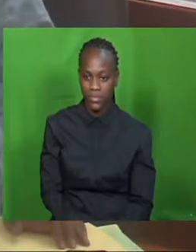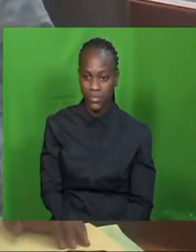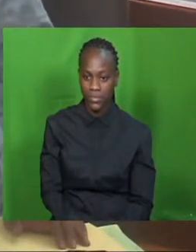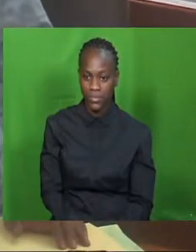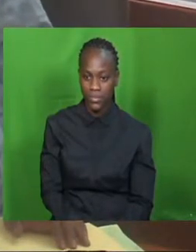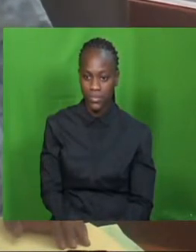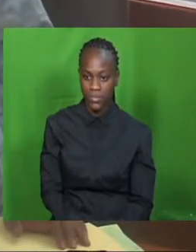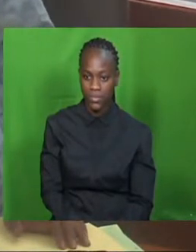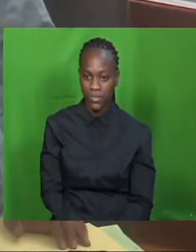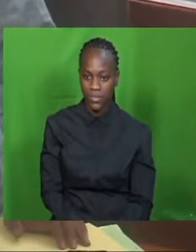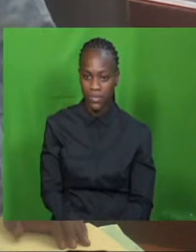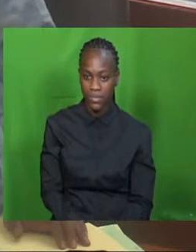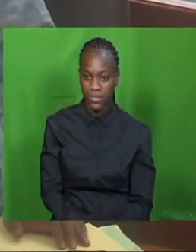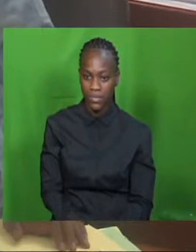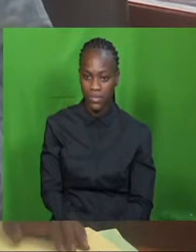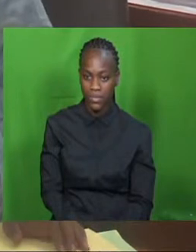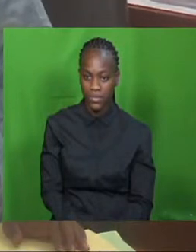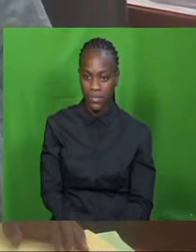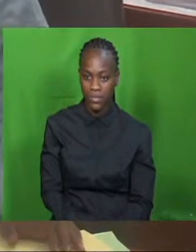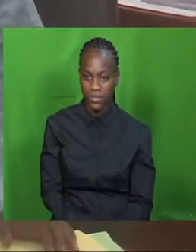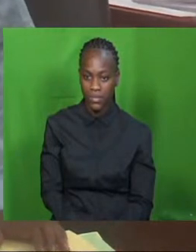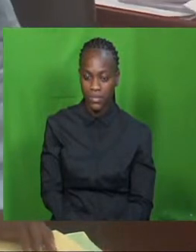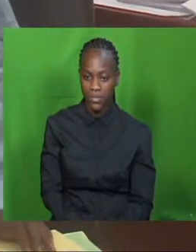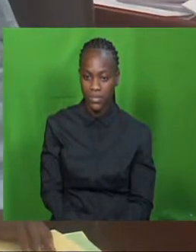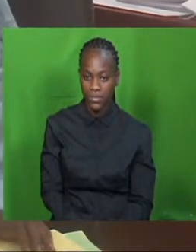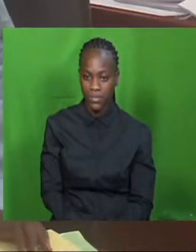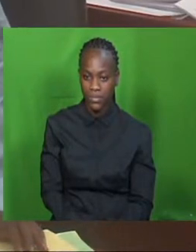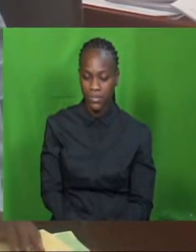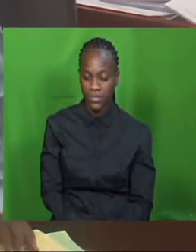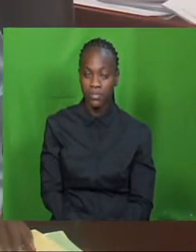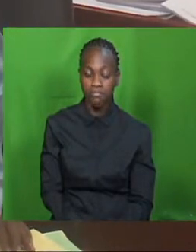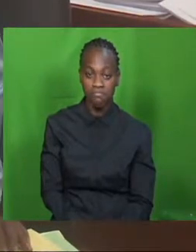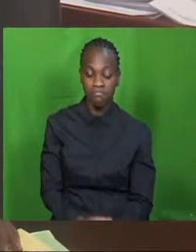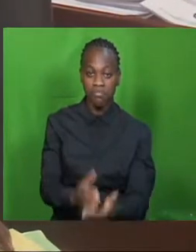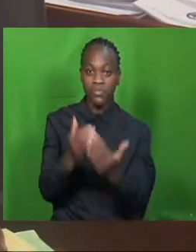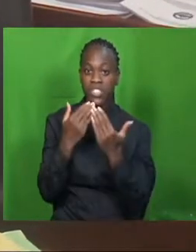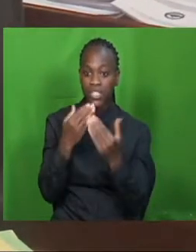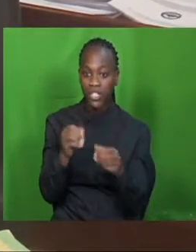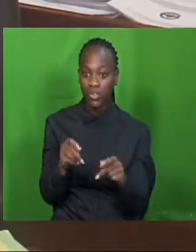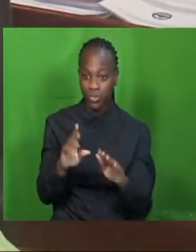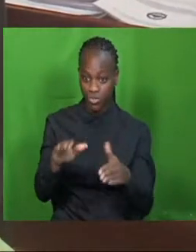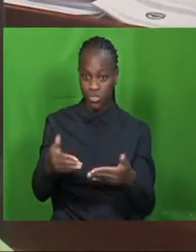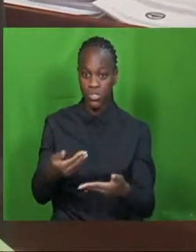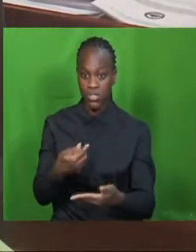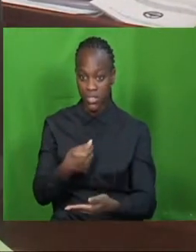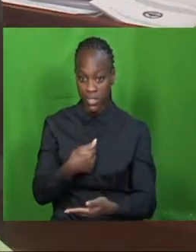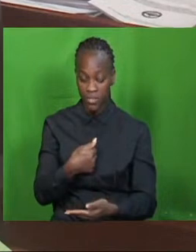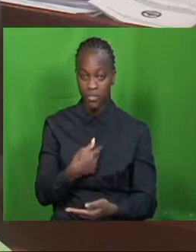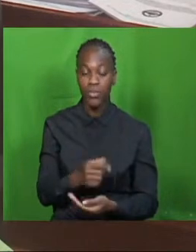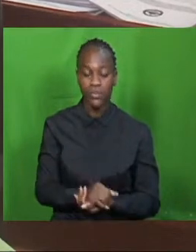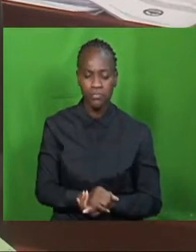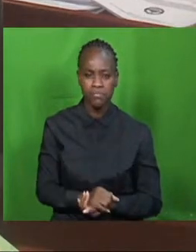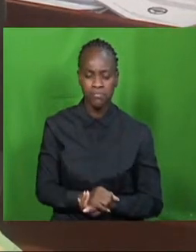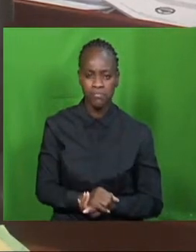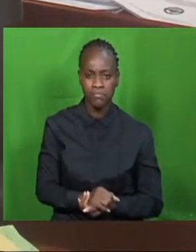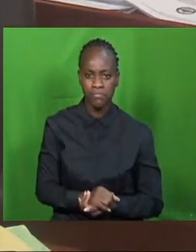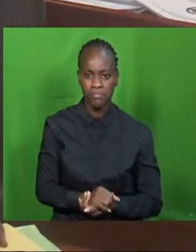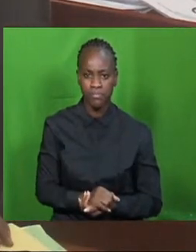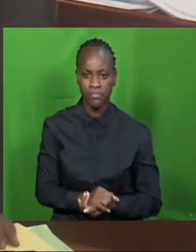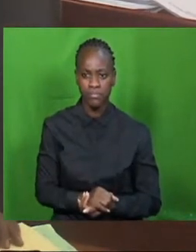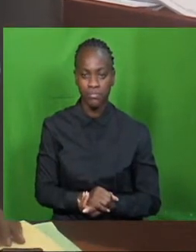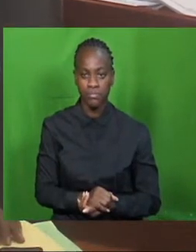is, don't run away from any issue. Because this is a thorny matter which is eating into the